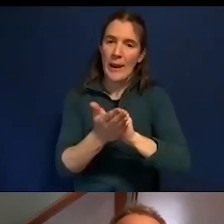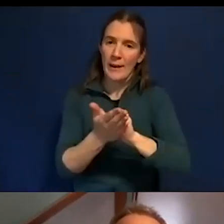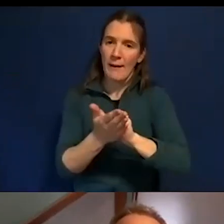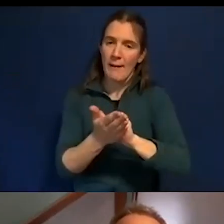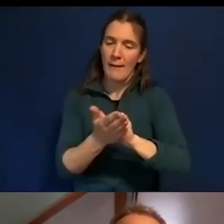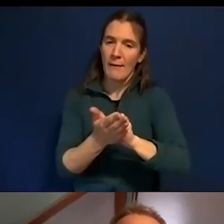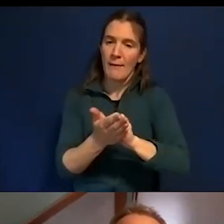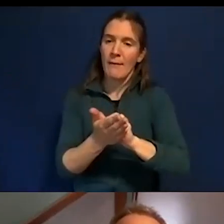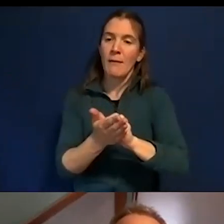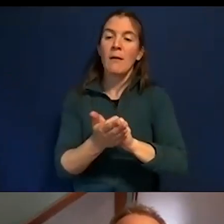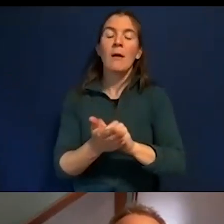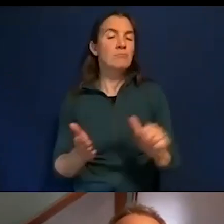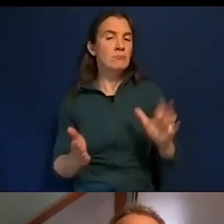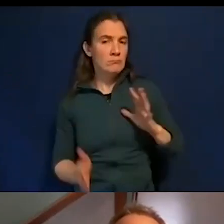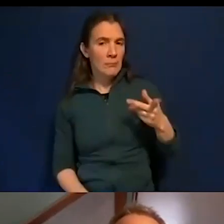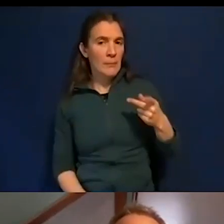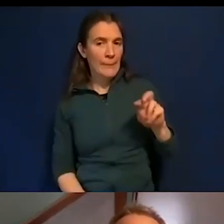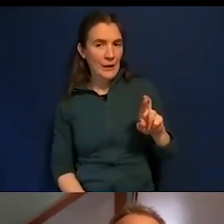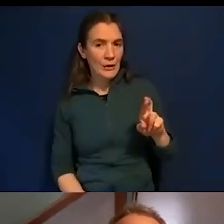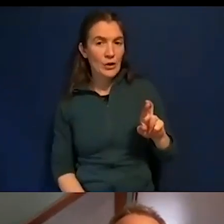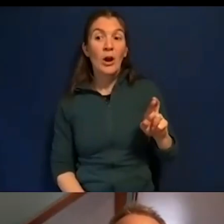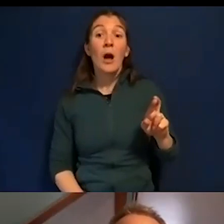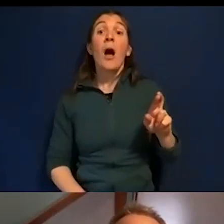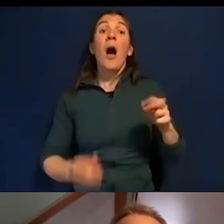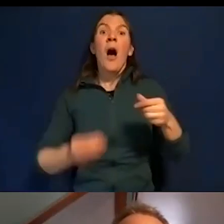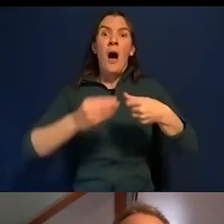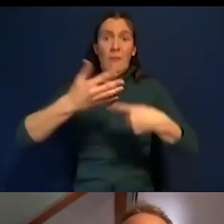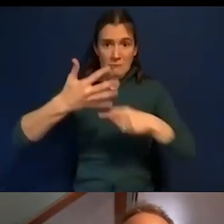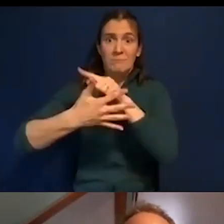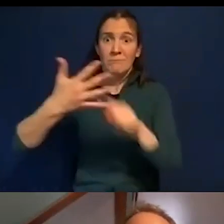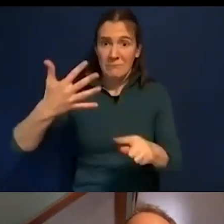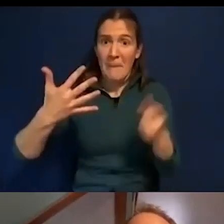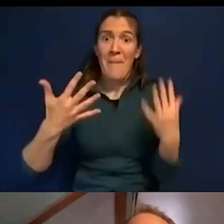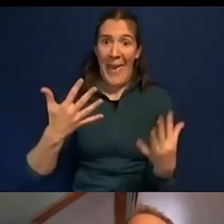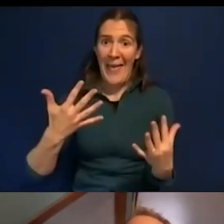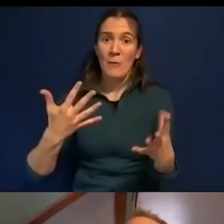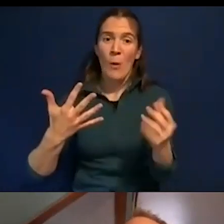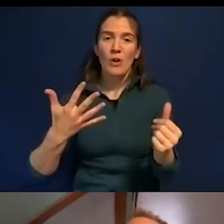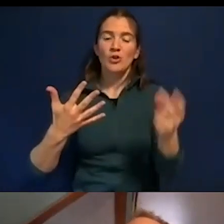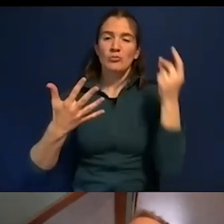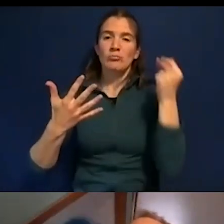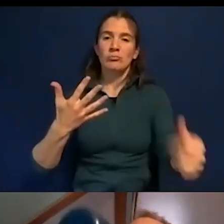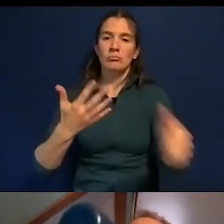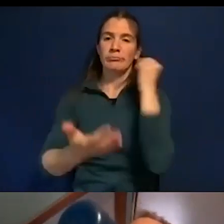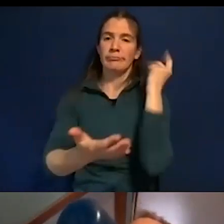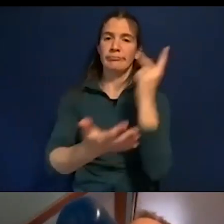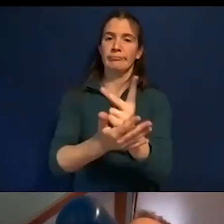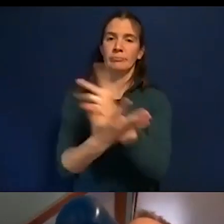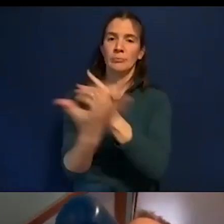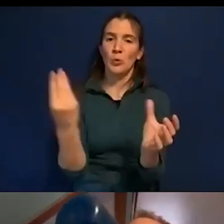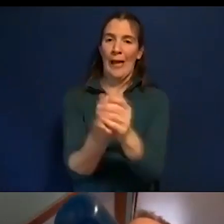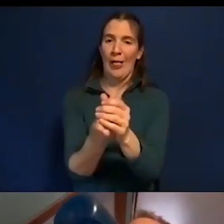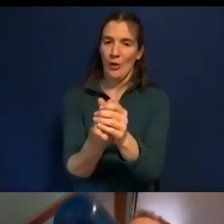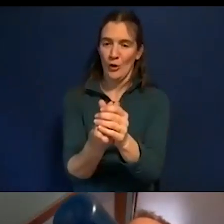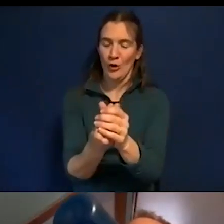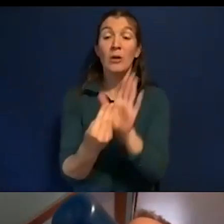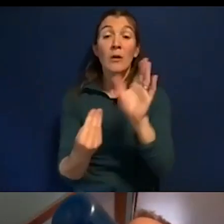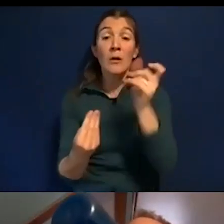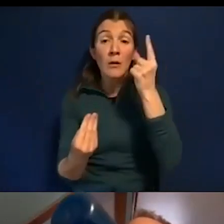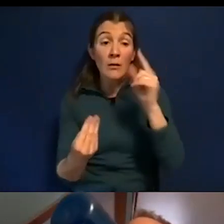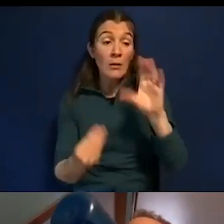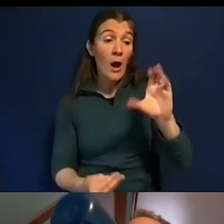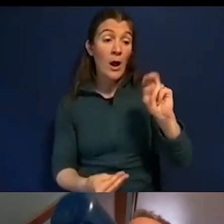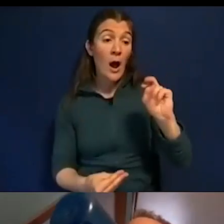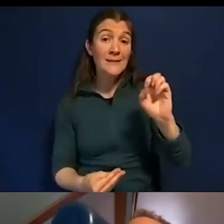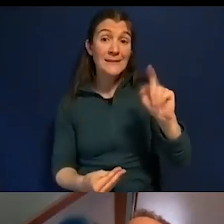are more items than usual on the consent agenda tonight. I'll reiterate just quickly that the use of the